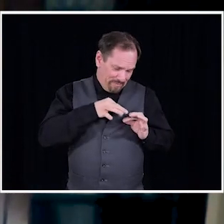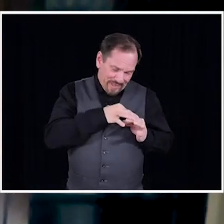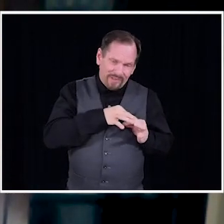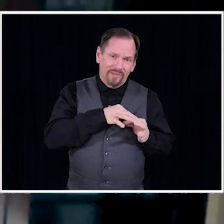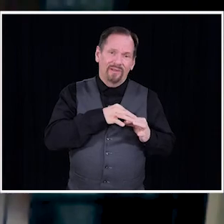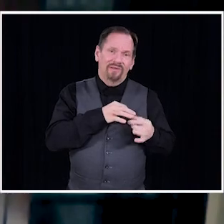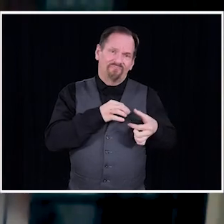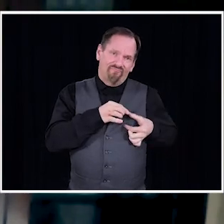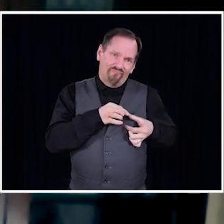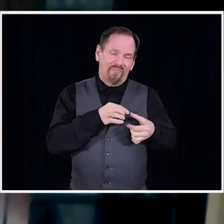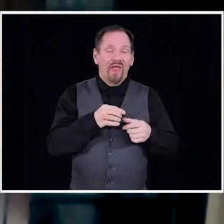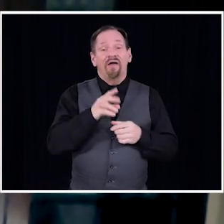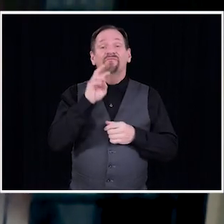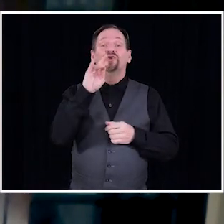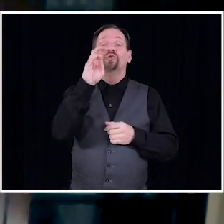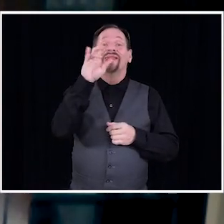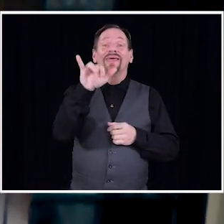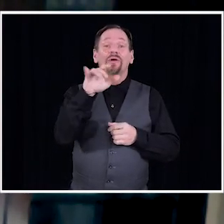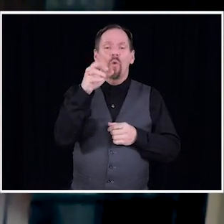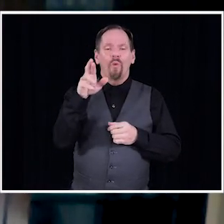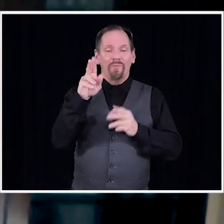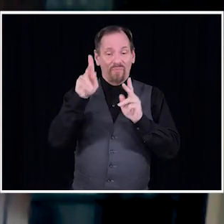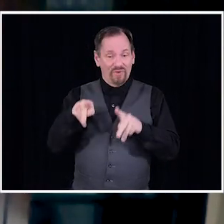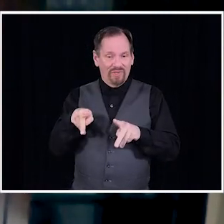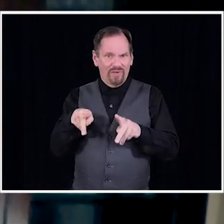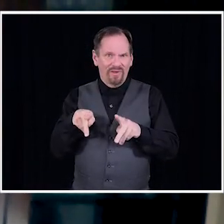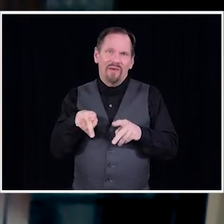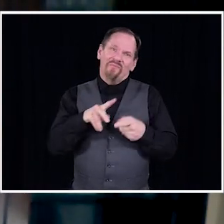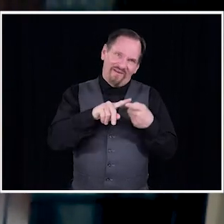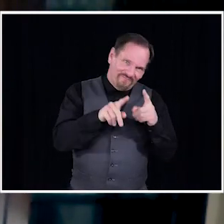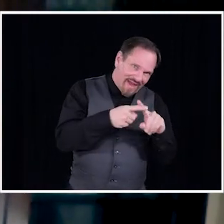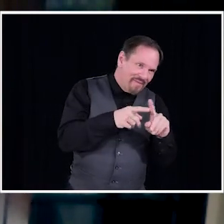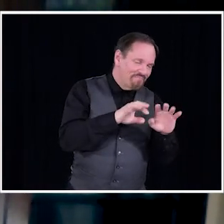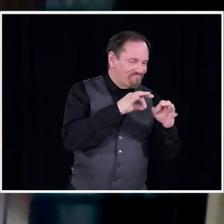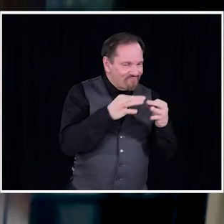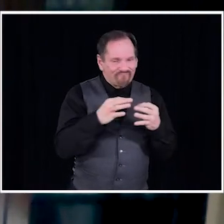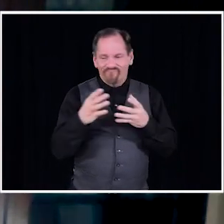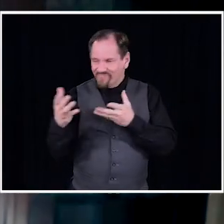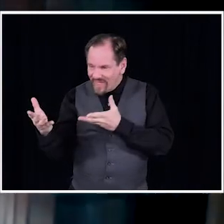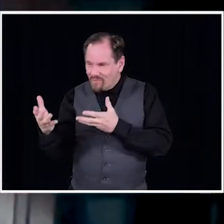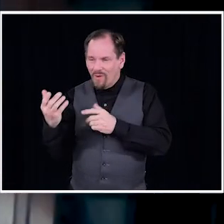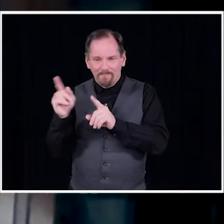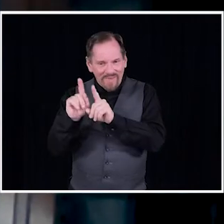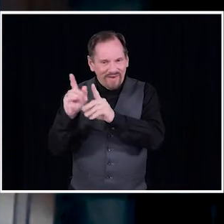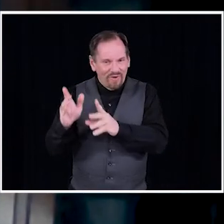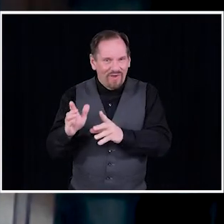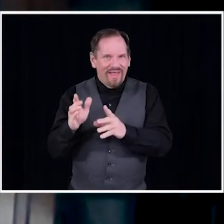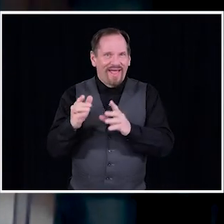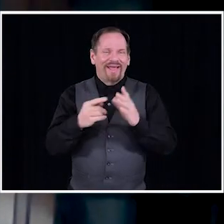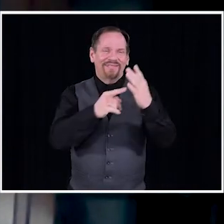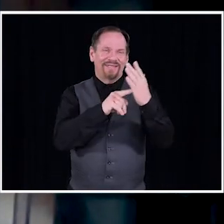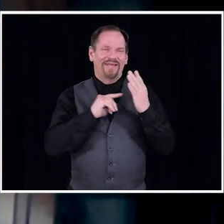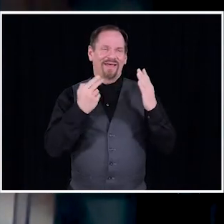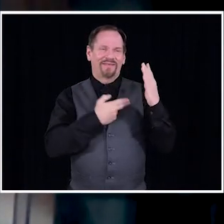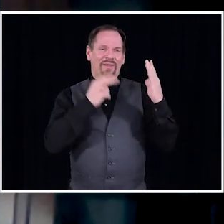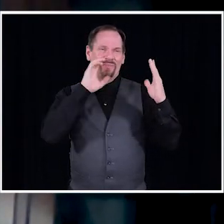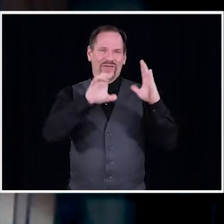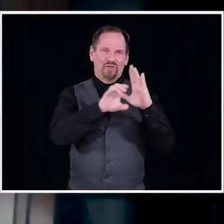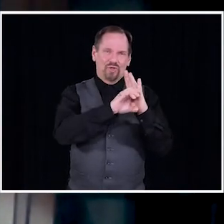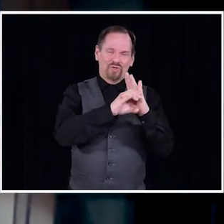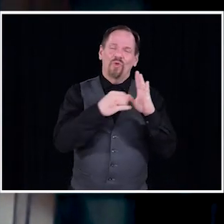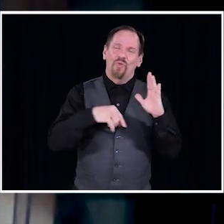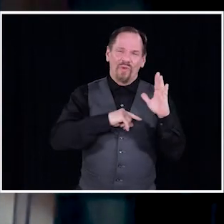be pinned, either virtually or in person, by a loved one or a mentor, and send us a picture so we can share